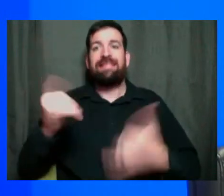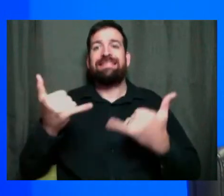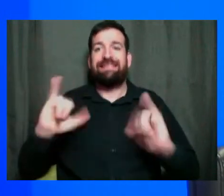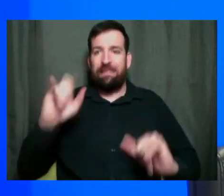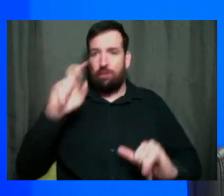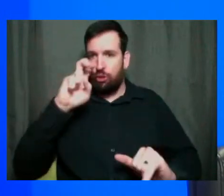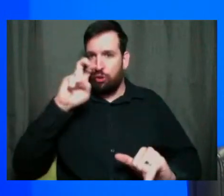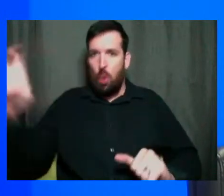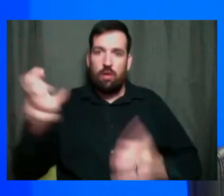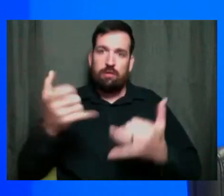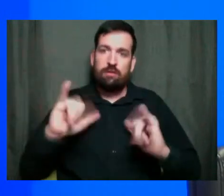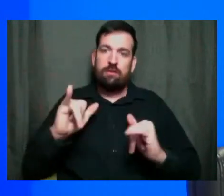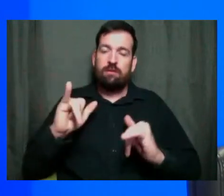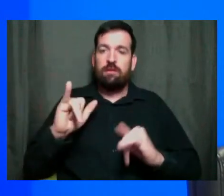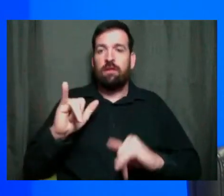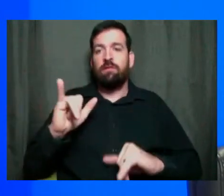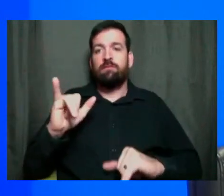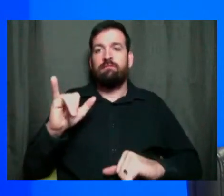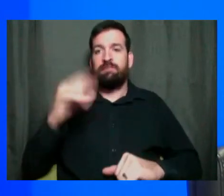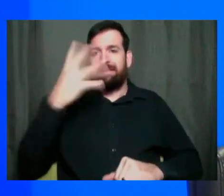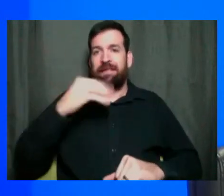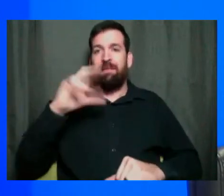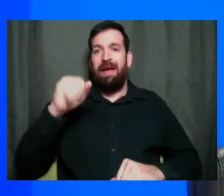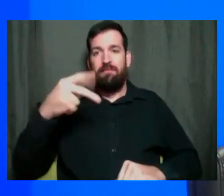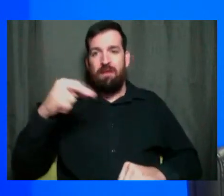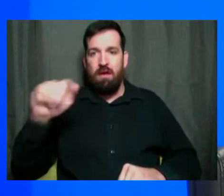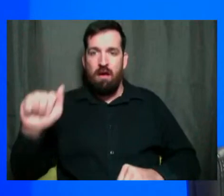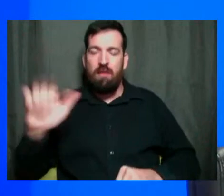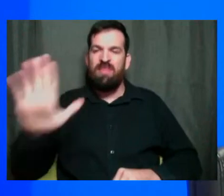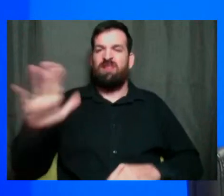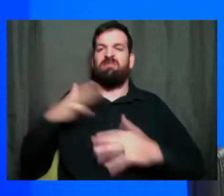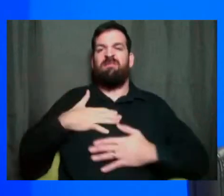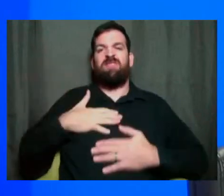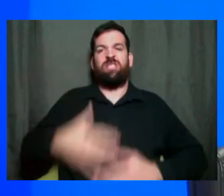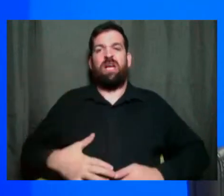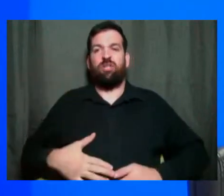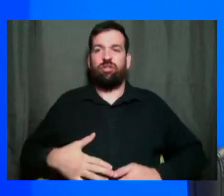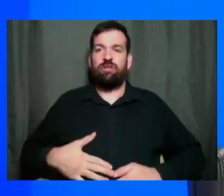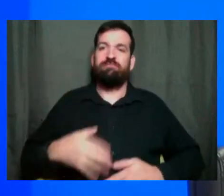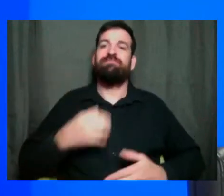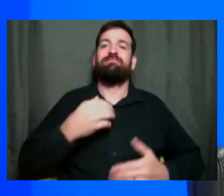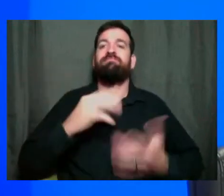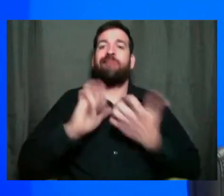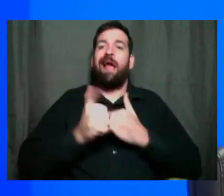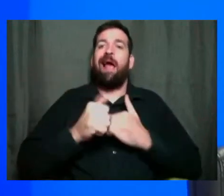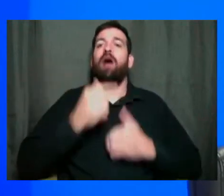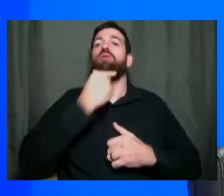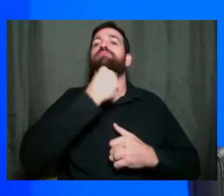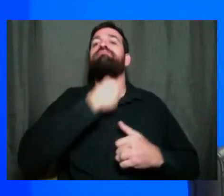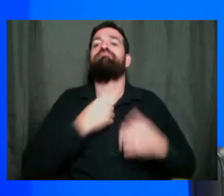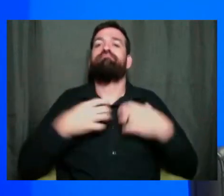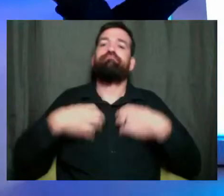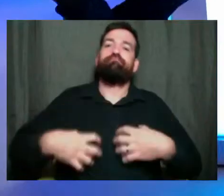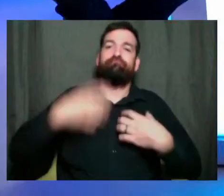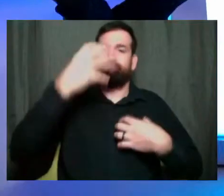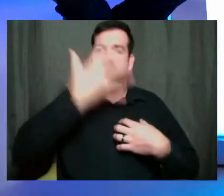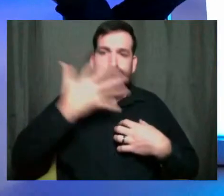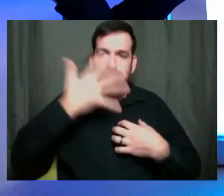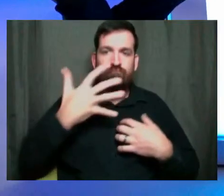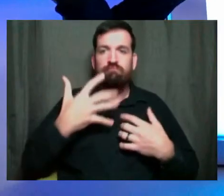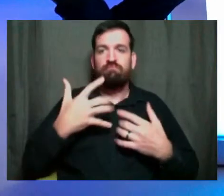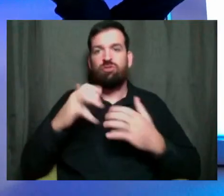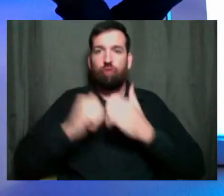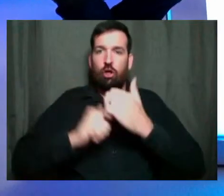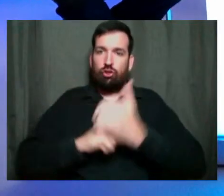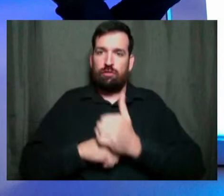kind of the biology, neurophysiology, and the airway structure, anatomy that we think those patients have the sleep apnea. But